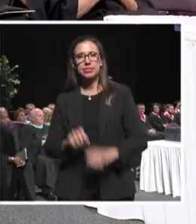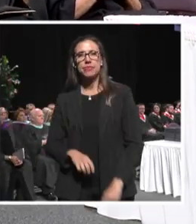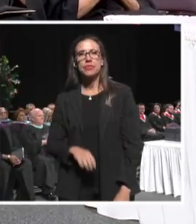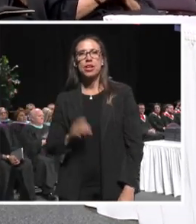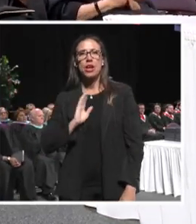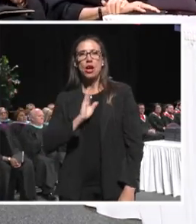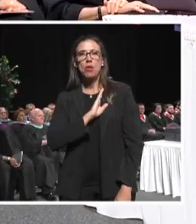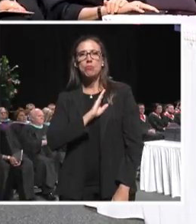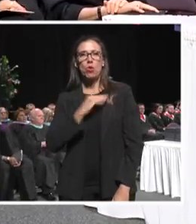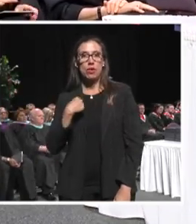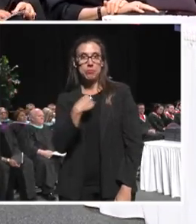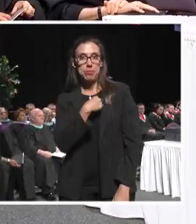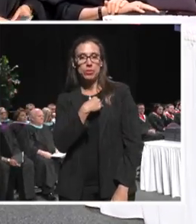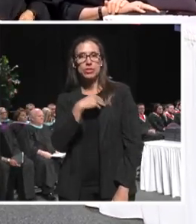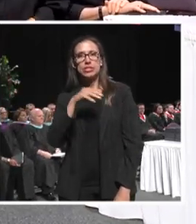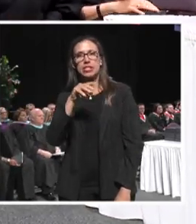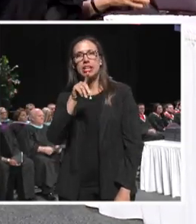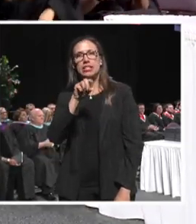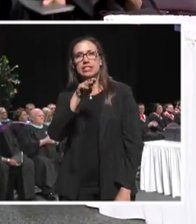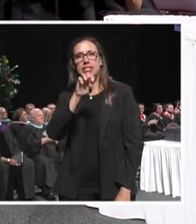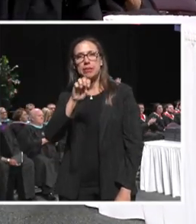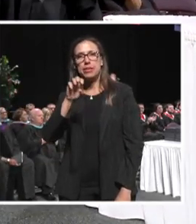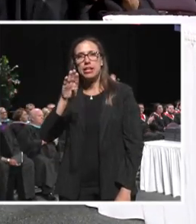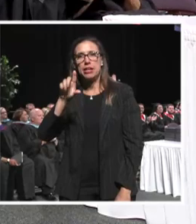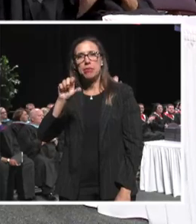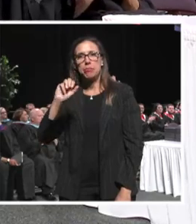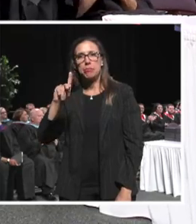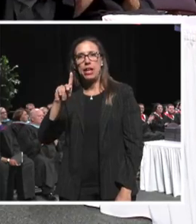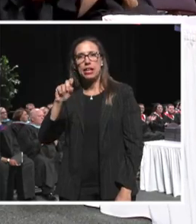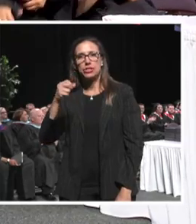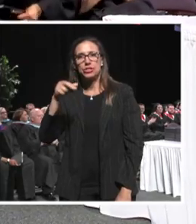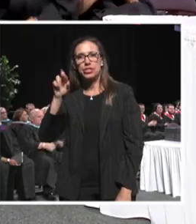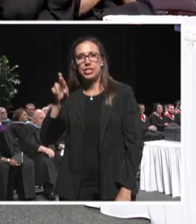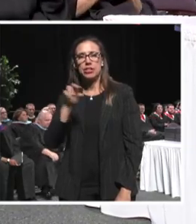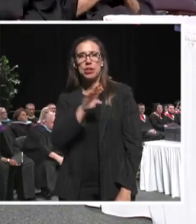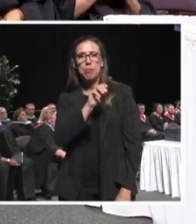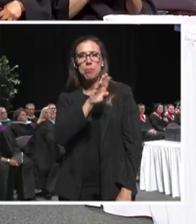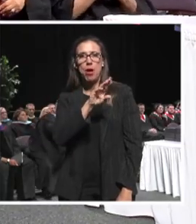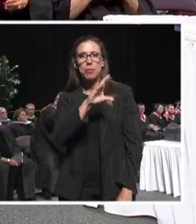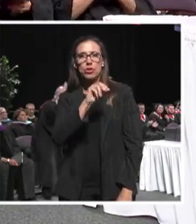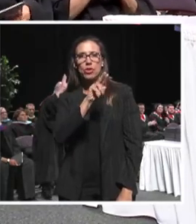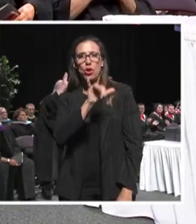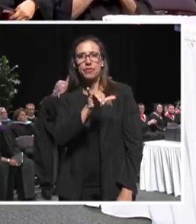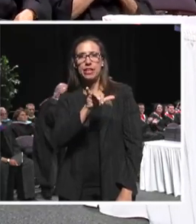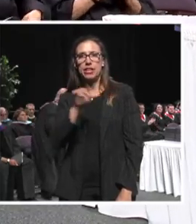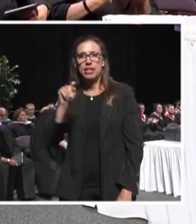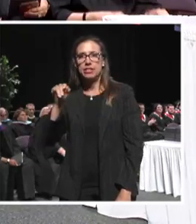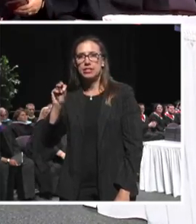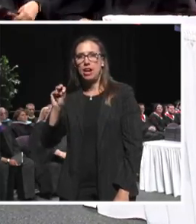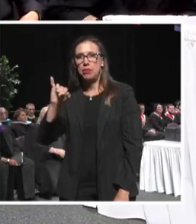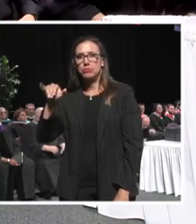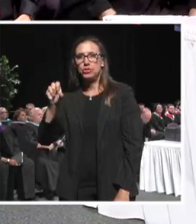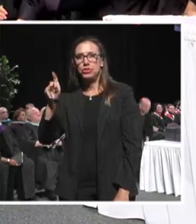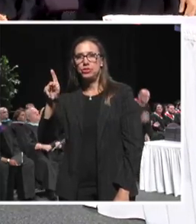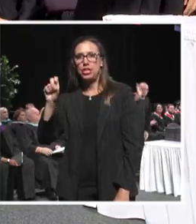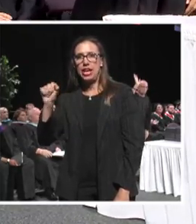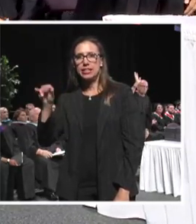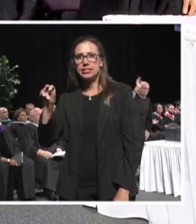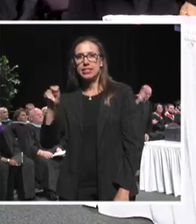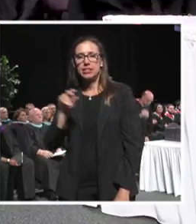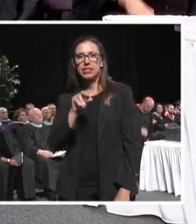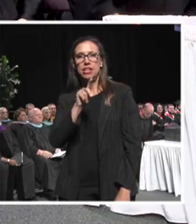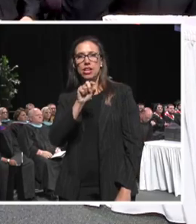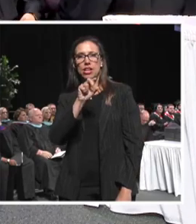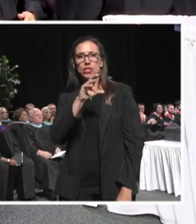board members Debbie Blackshire, Bob Covey, Tom Jackson,